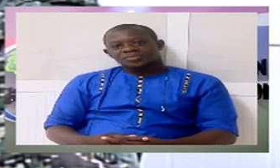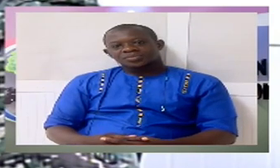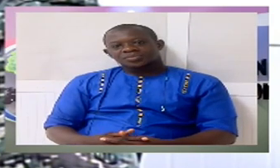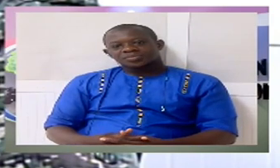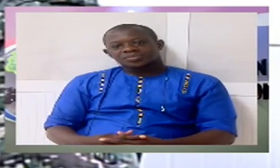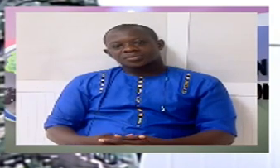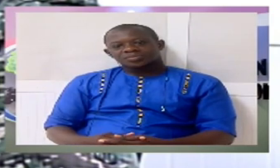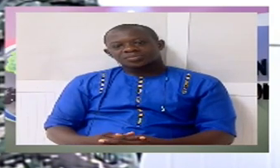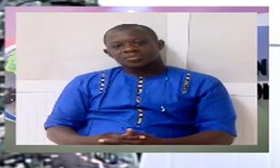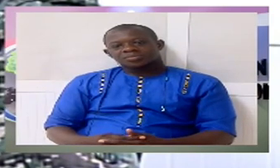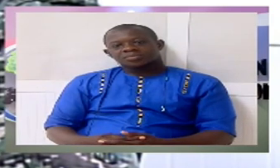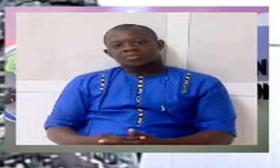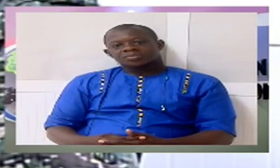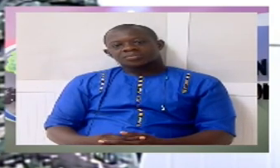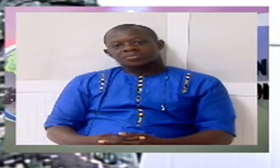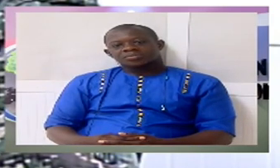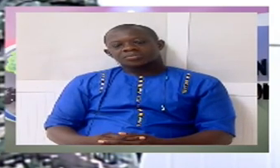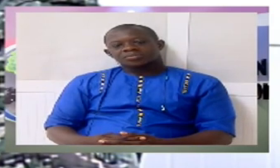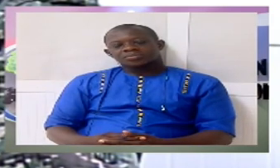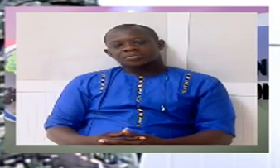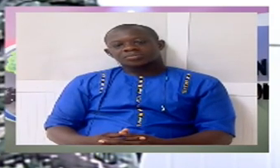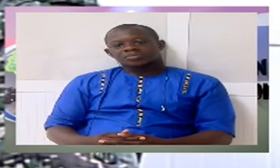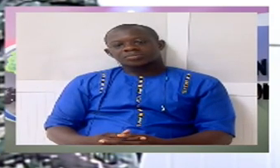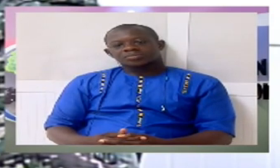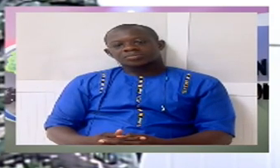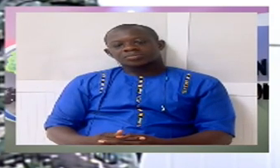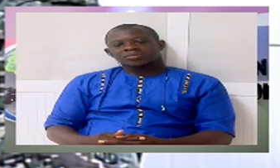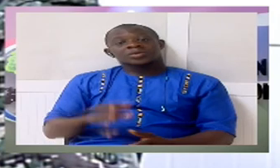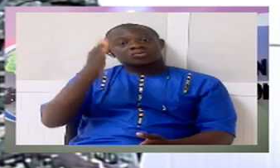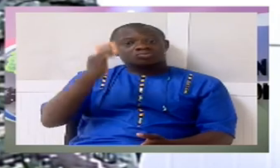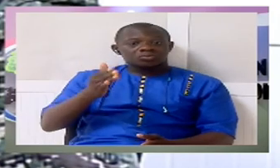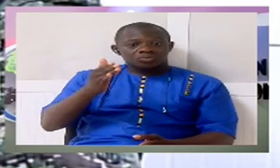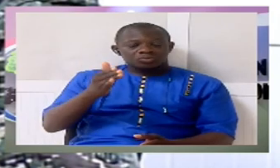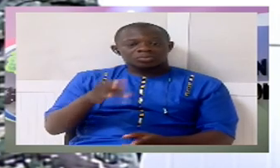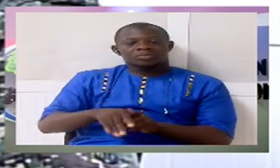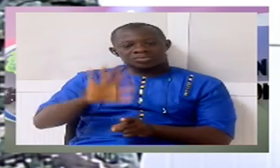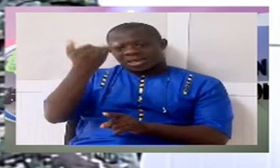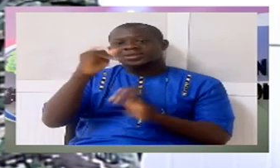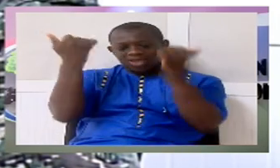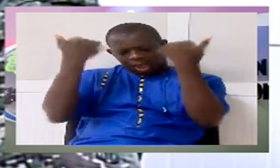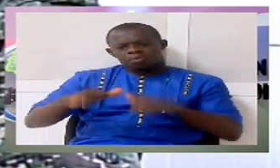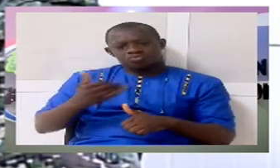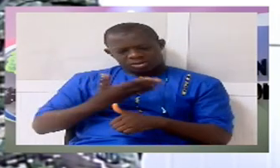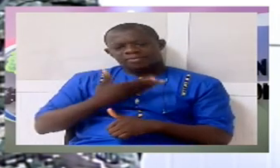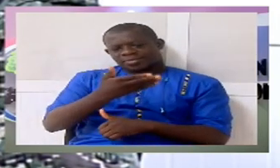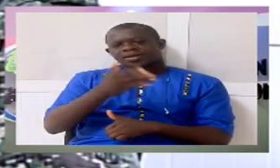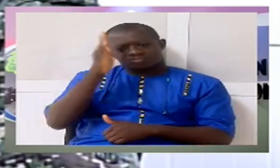jaxaran ci taxawayam bo xamne ci deful dara. True. Degala. Bo amna degala mo. That's true. People